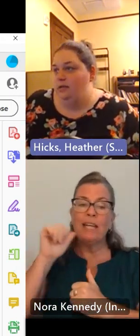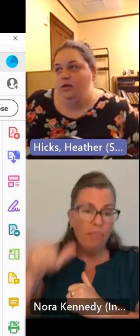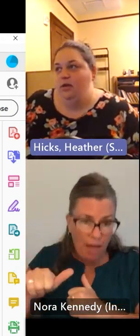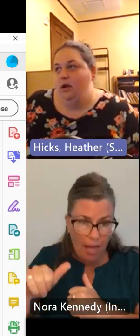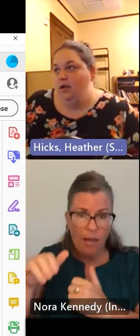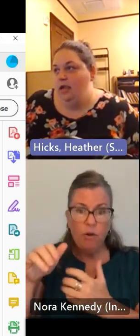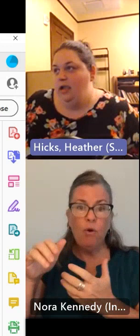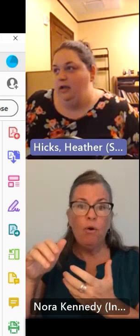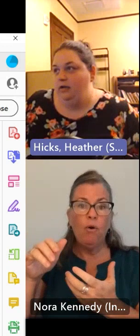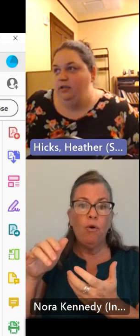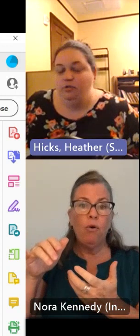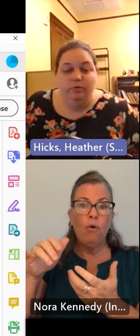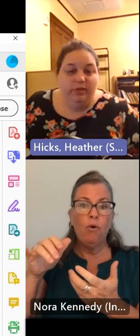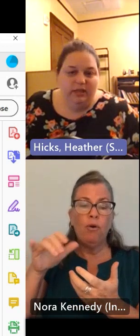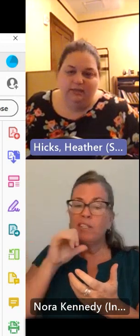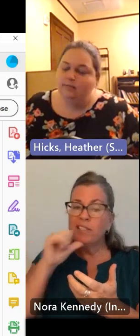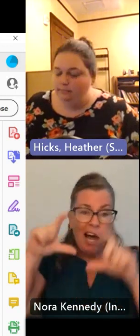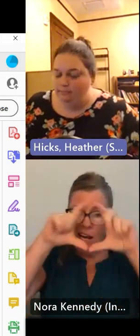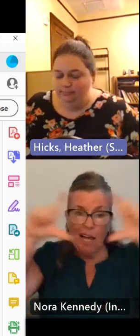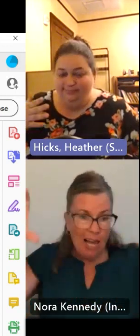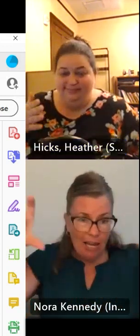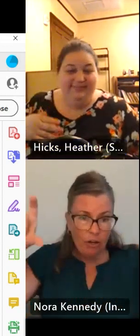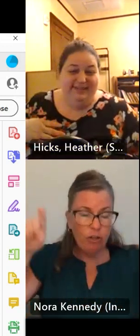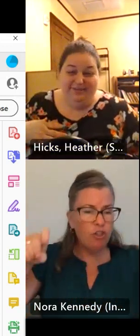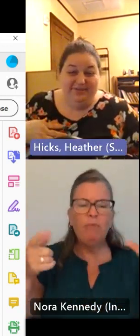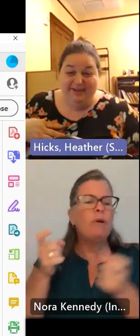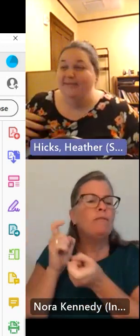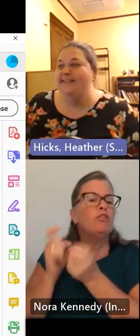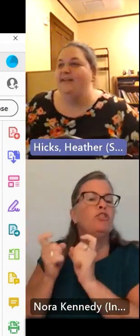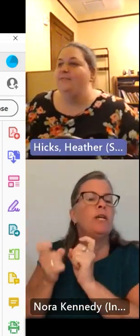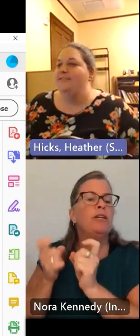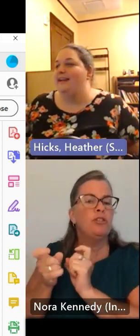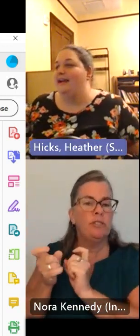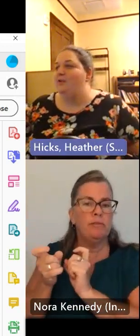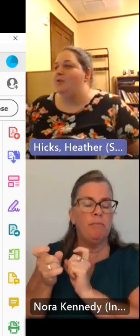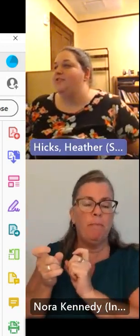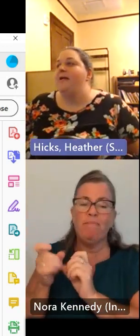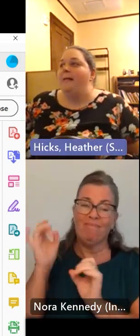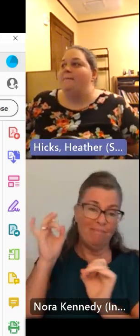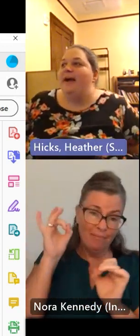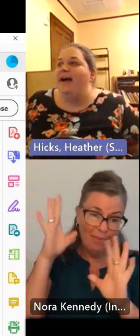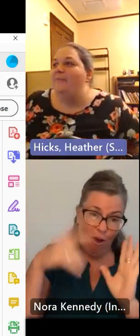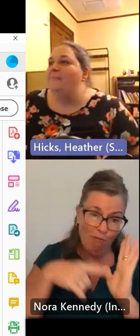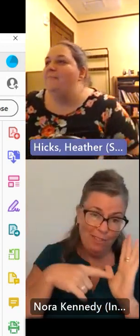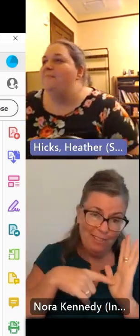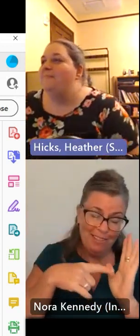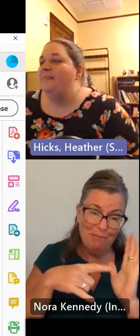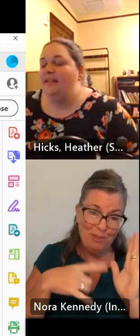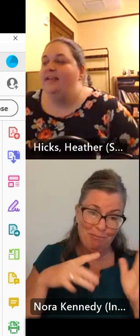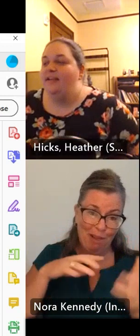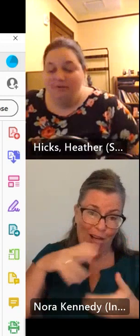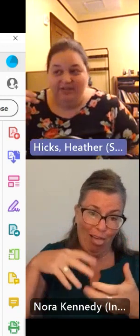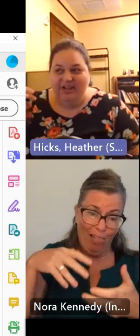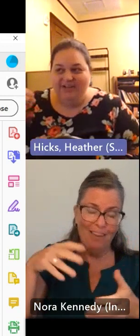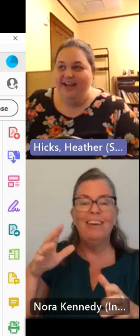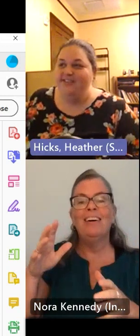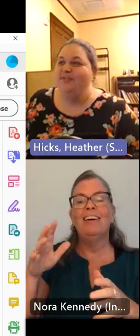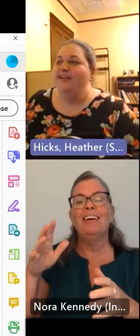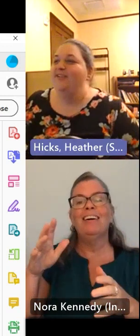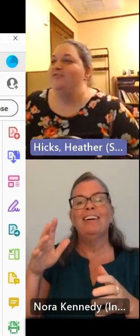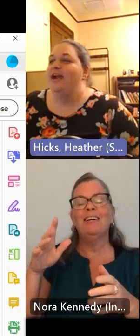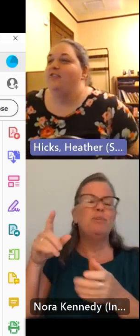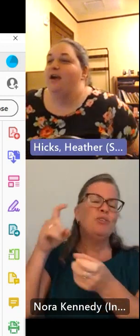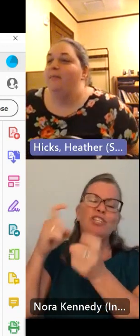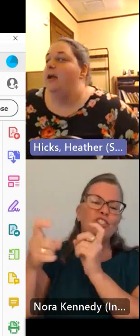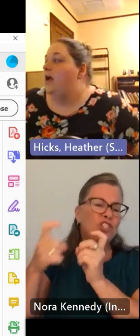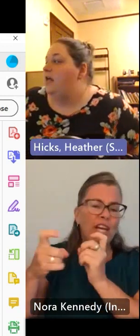it's not a header. It should be with this. Those are terrible examples because they didn't have any words. But you can change it as you